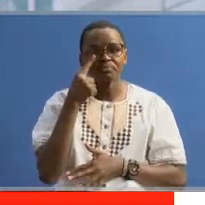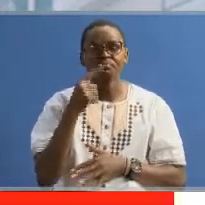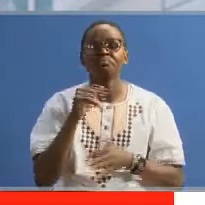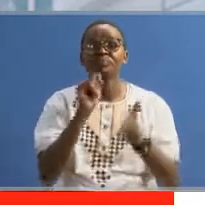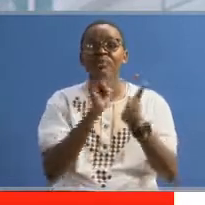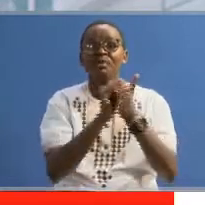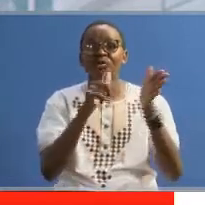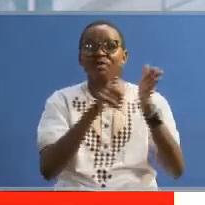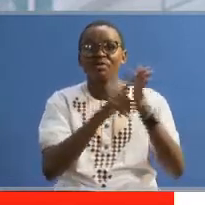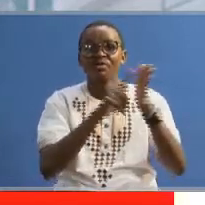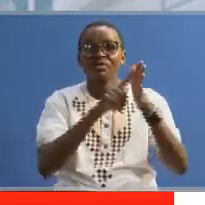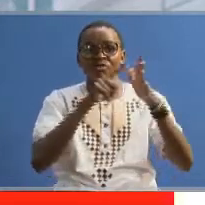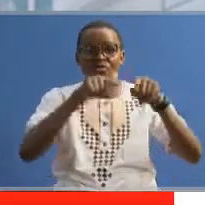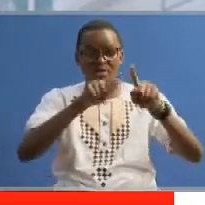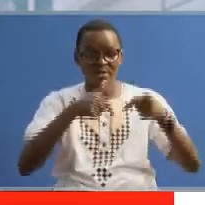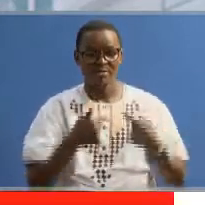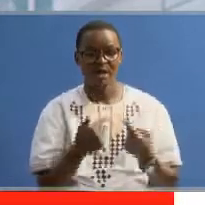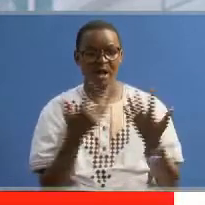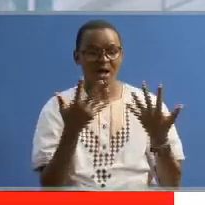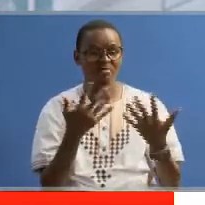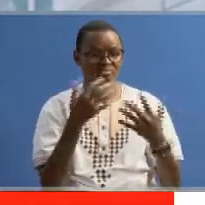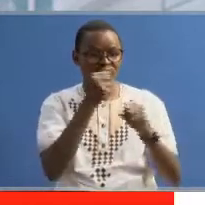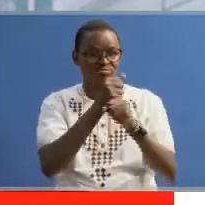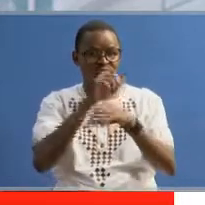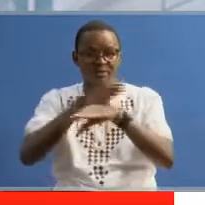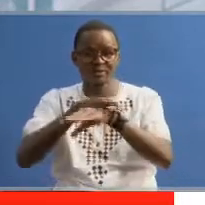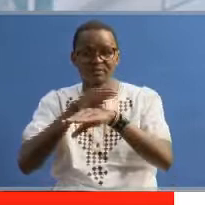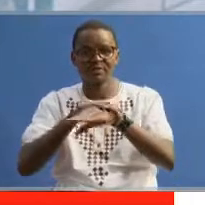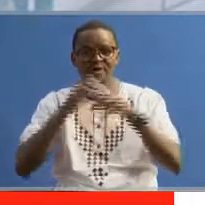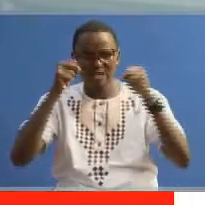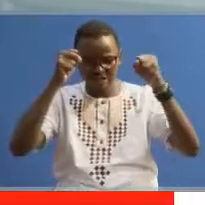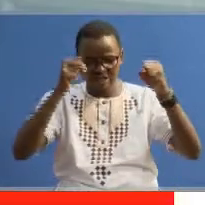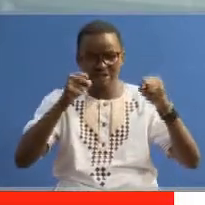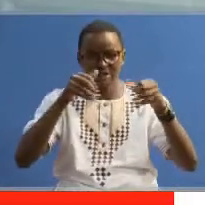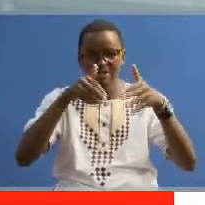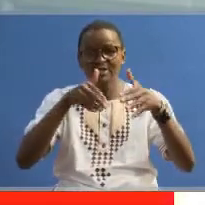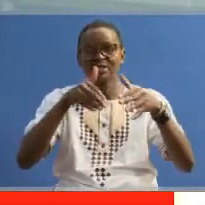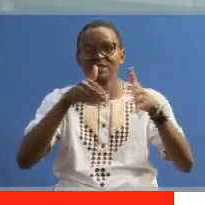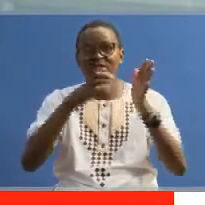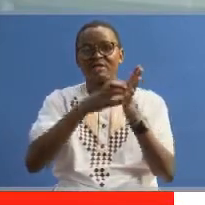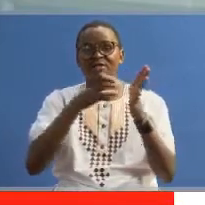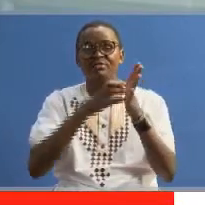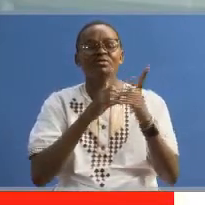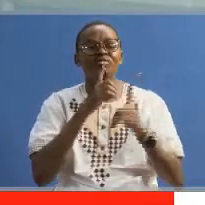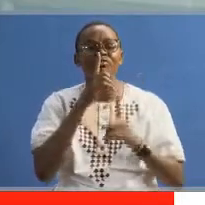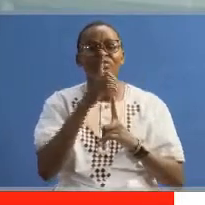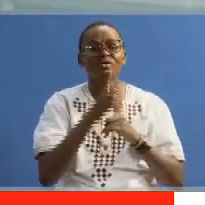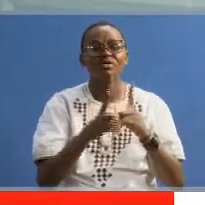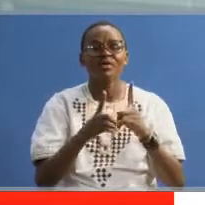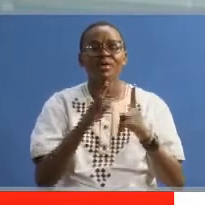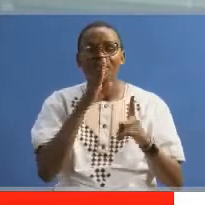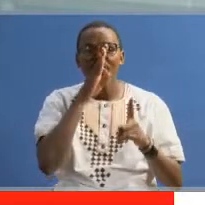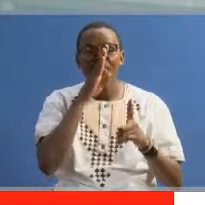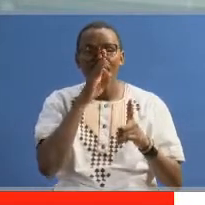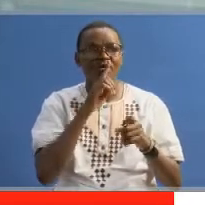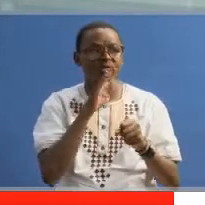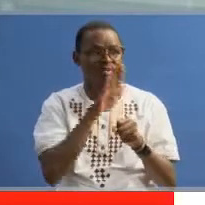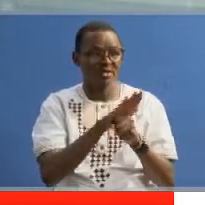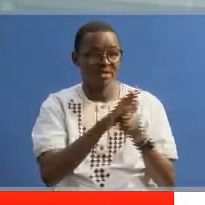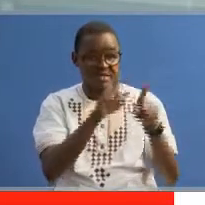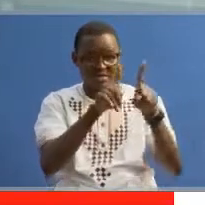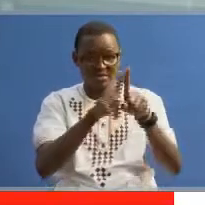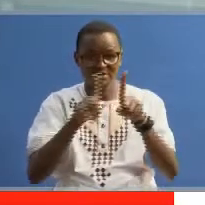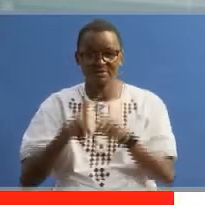are low unto themselves. Right. So how do we people get like, the confidence of the victim in yes. this case to speak up and be assured that the